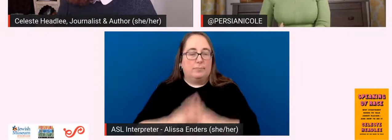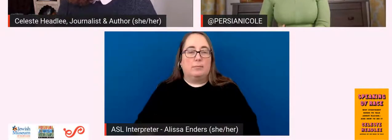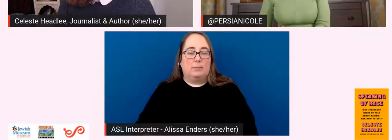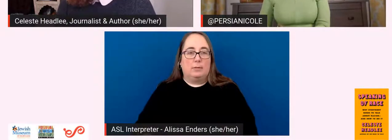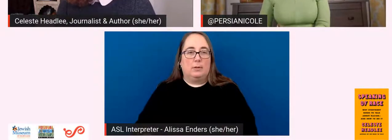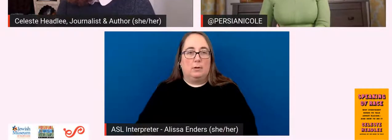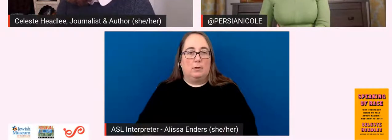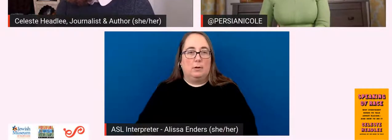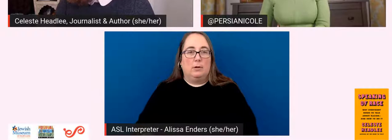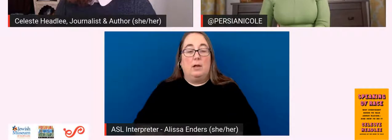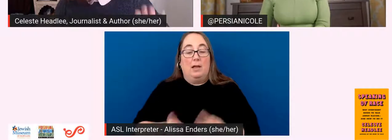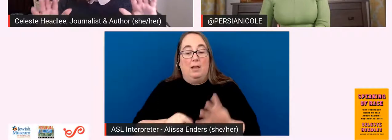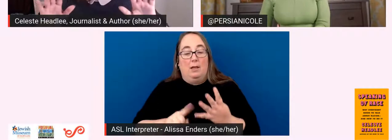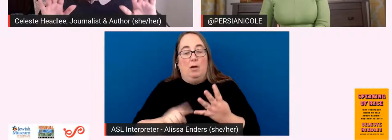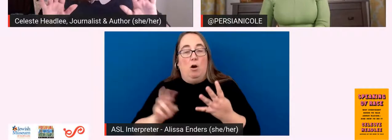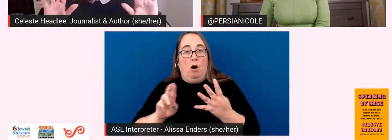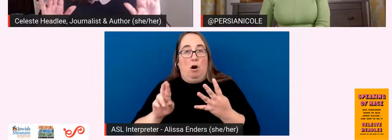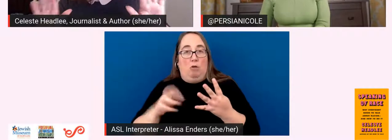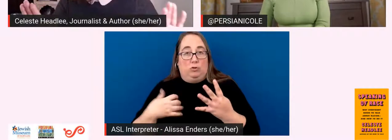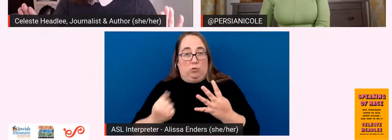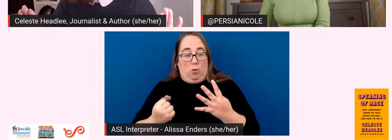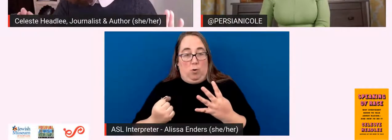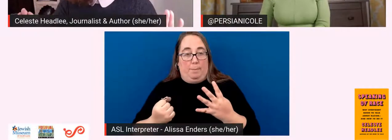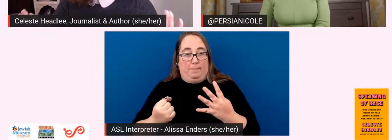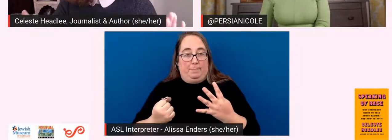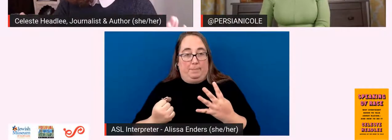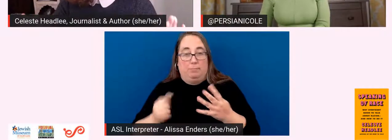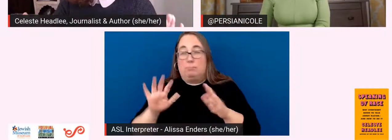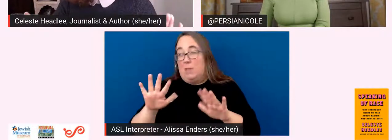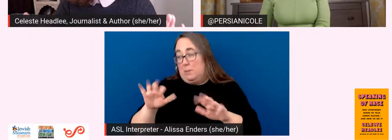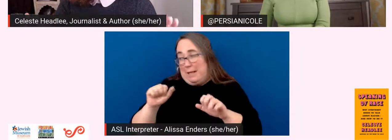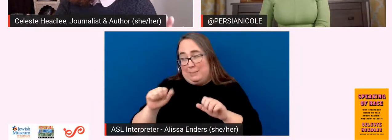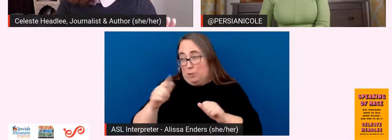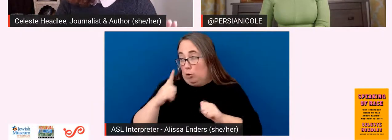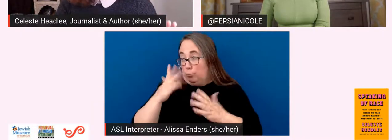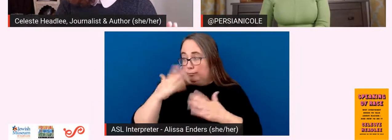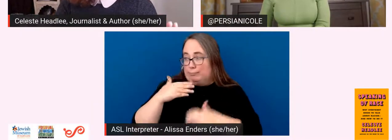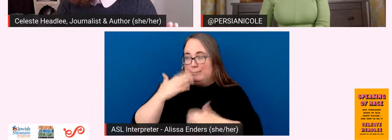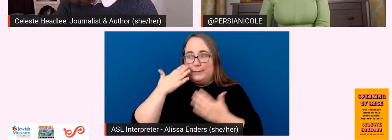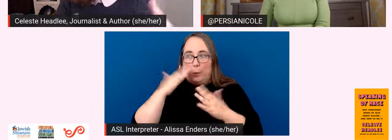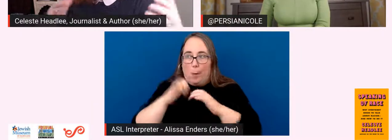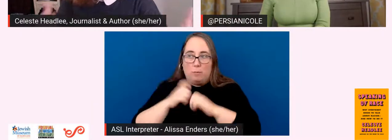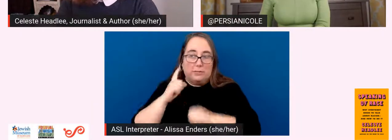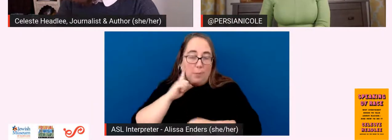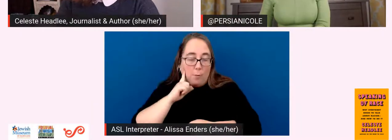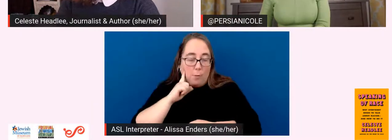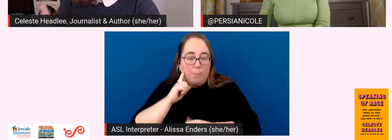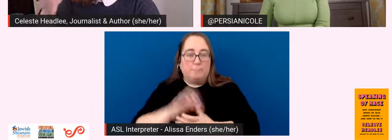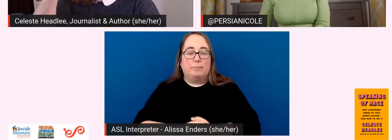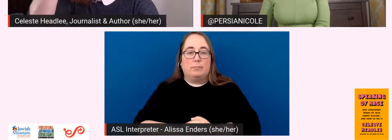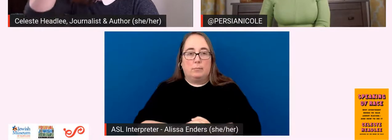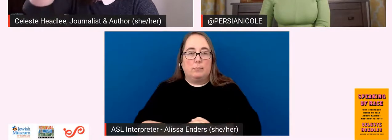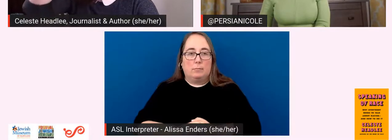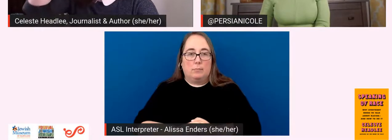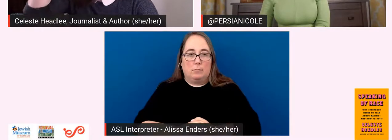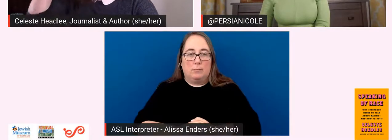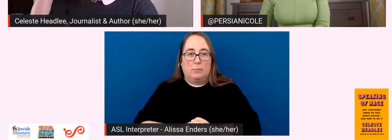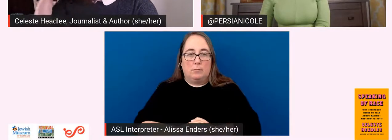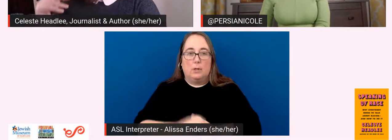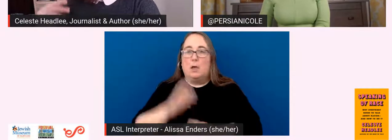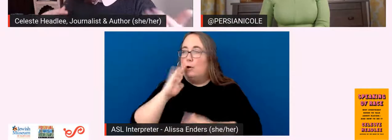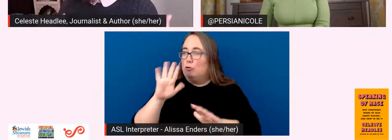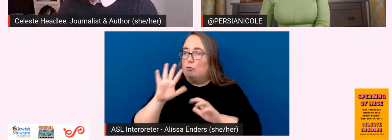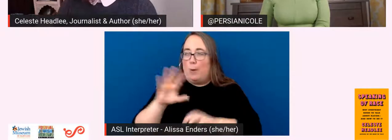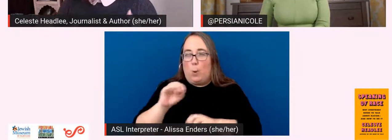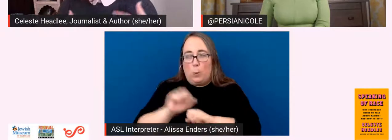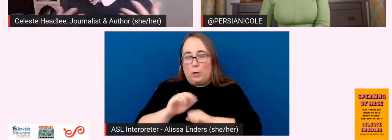I would restore their humanity and say, look, it's possible you didn't realize how that came out. I know that you're a great colleague and